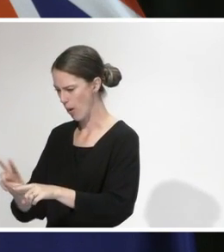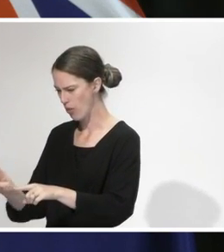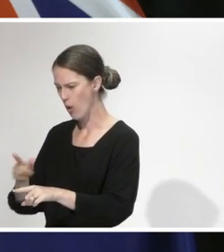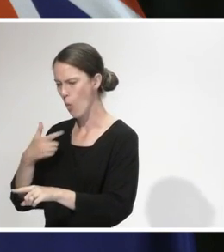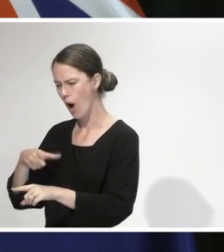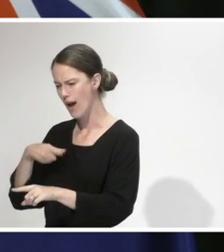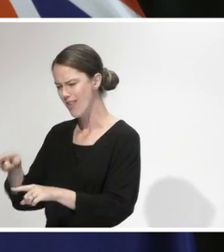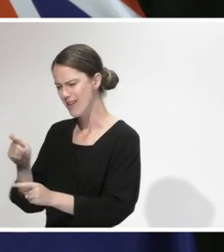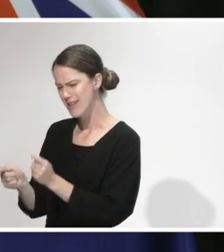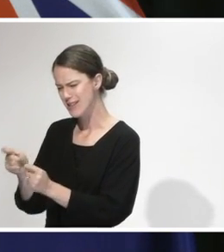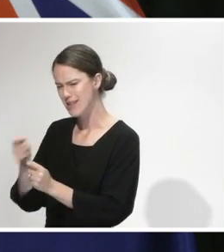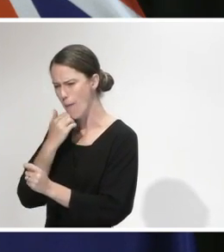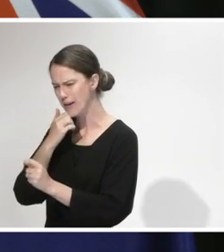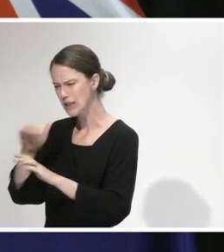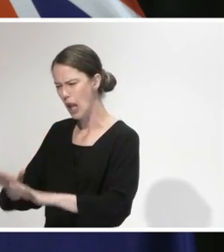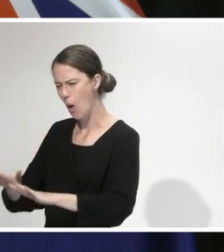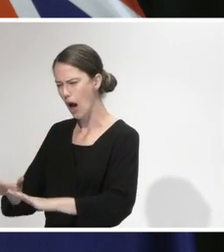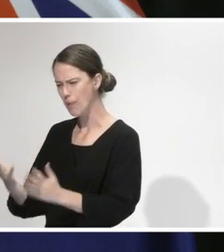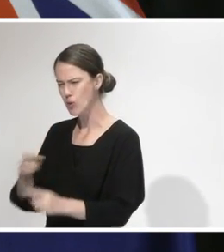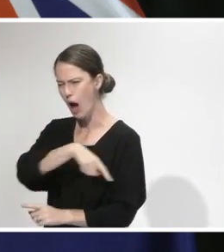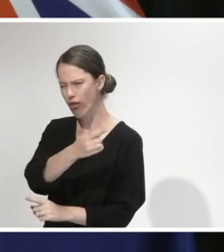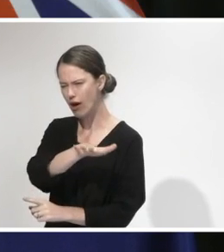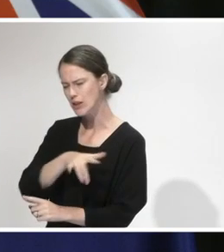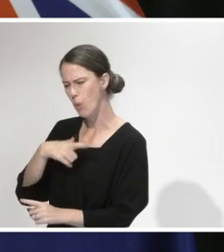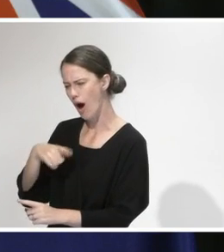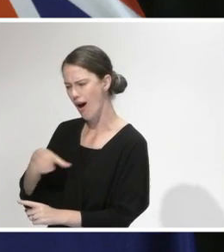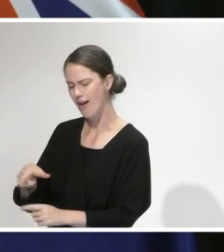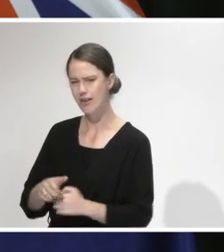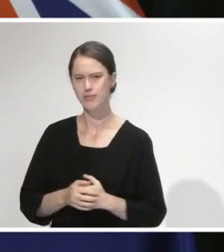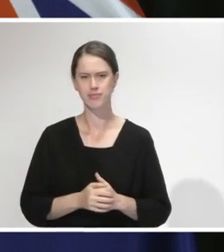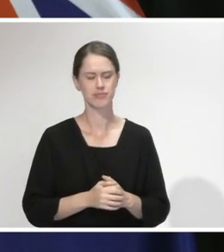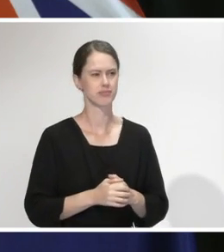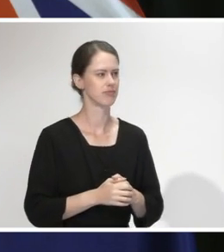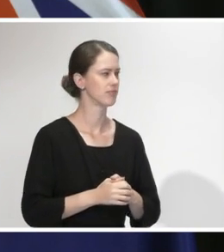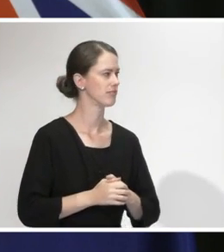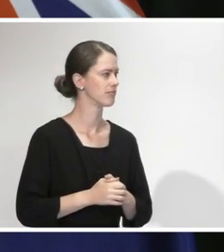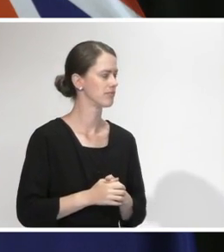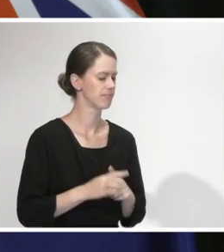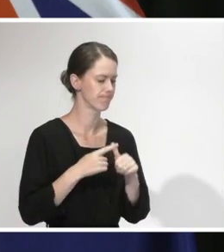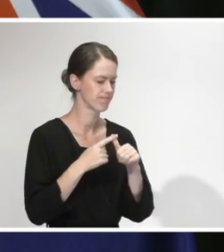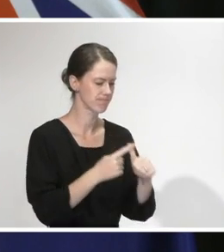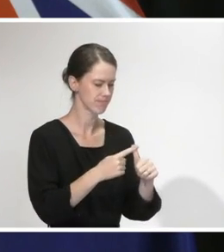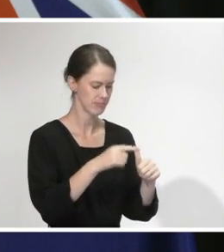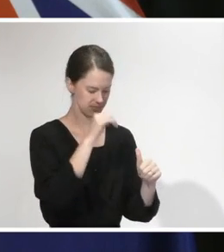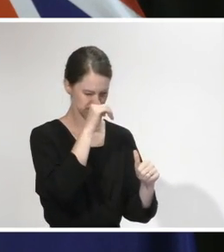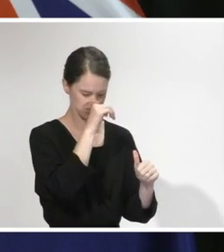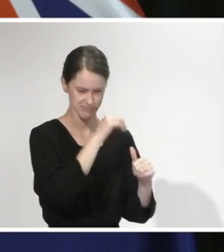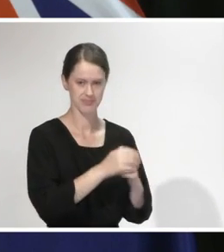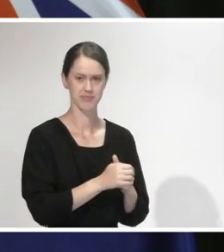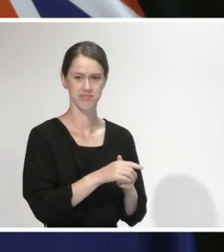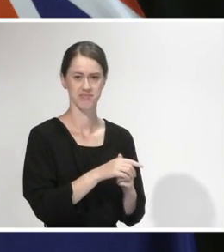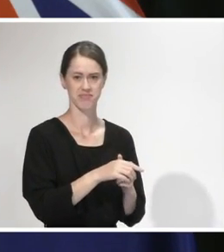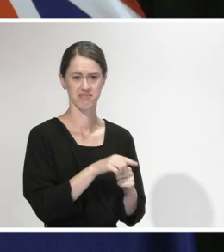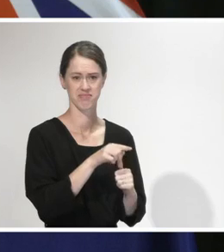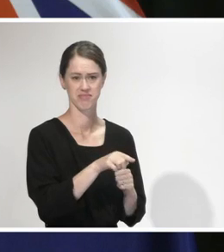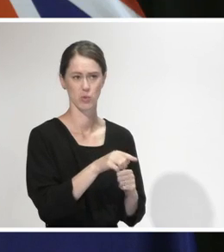would their testing be lower than other DHBs? I think the main reason for this is they simply have a lower number